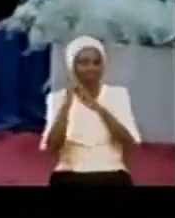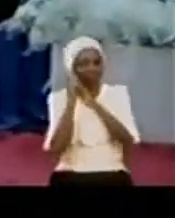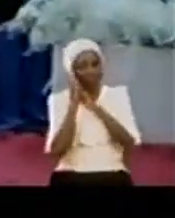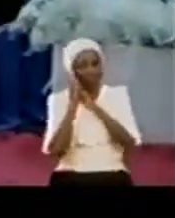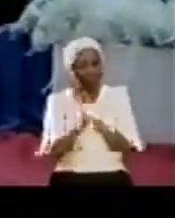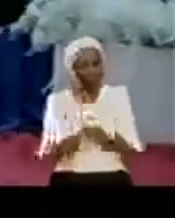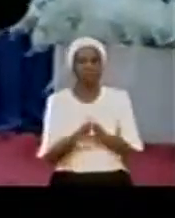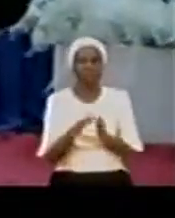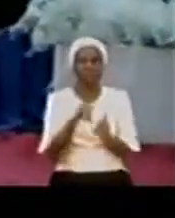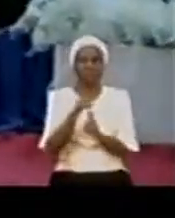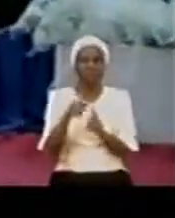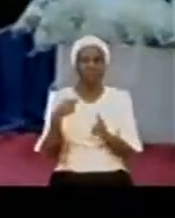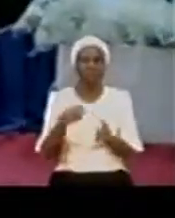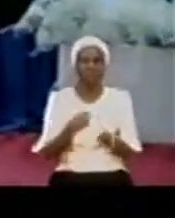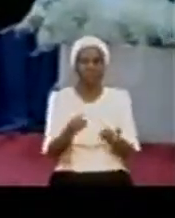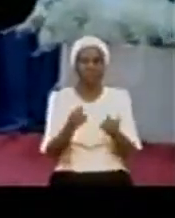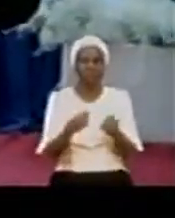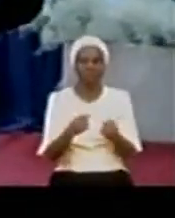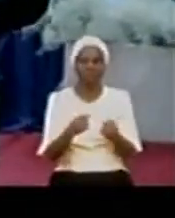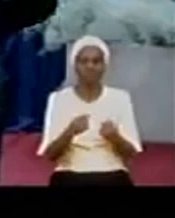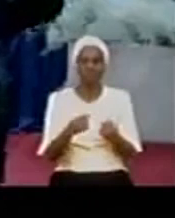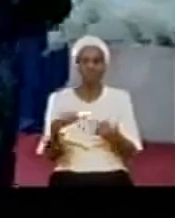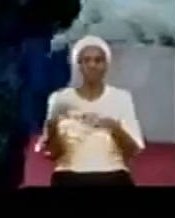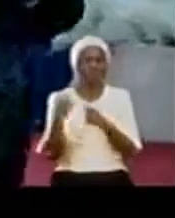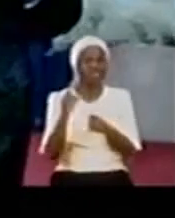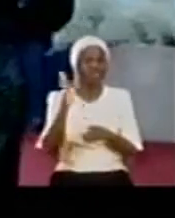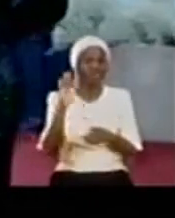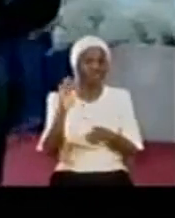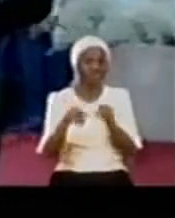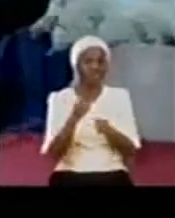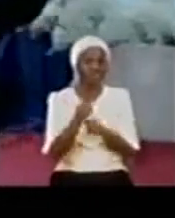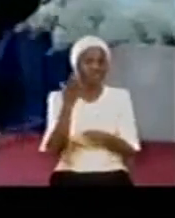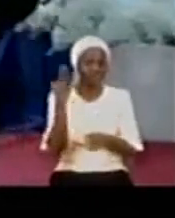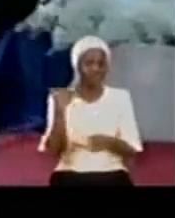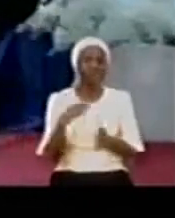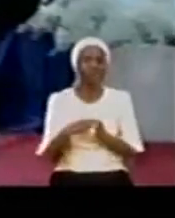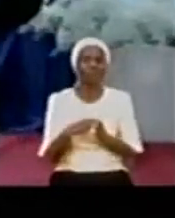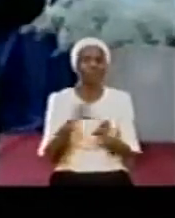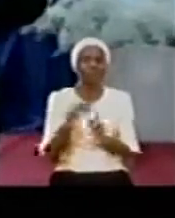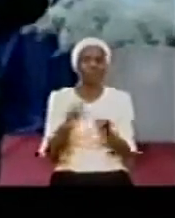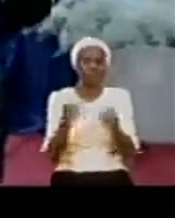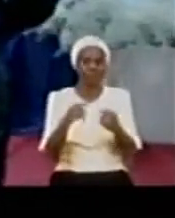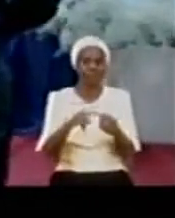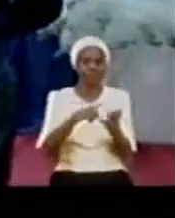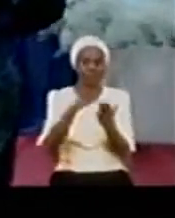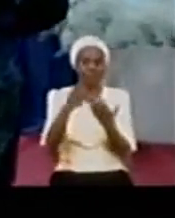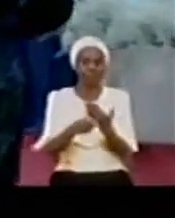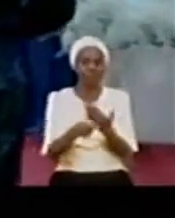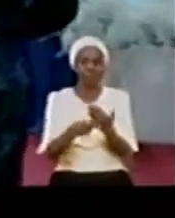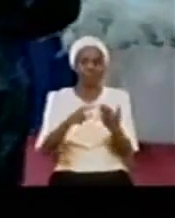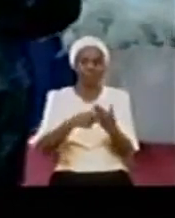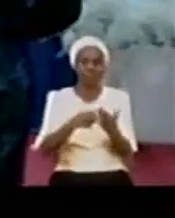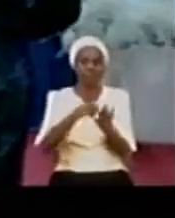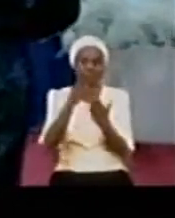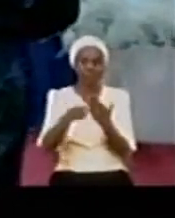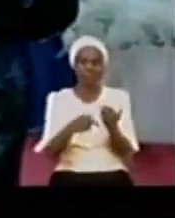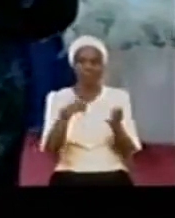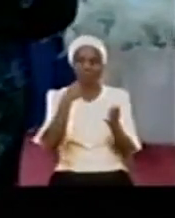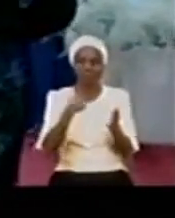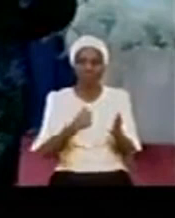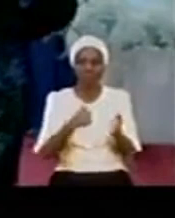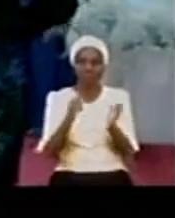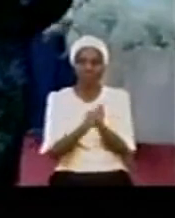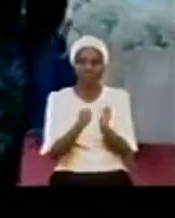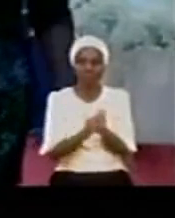the program, when we just read there, he told me that, Mommy, this today, as I came to this program, I will not go back with this problem